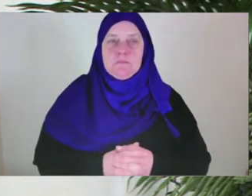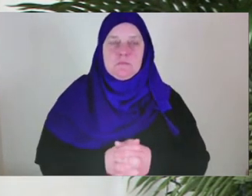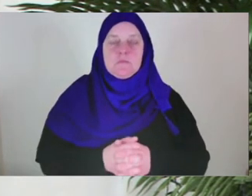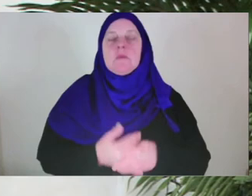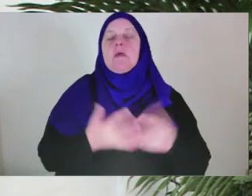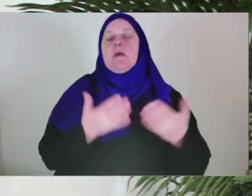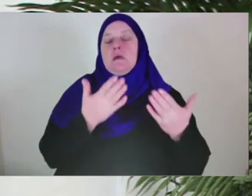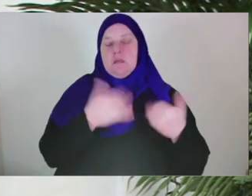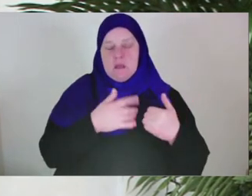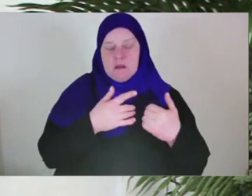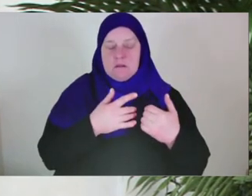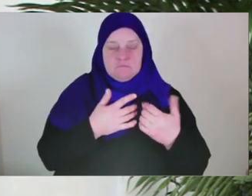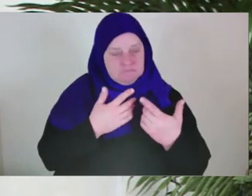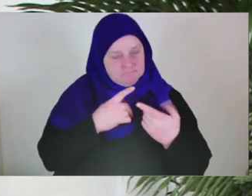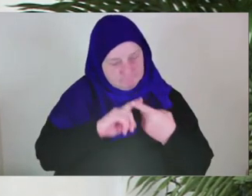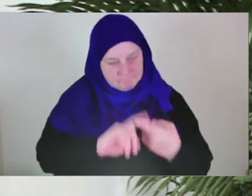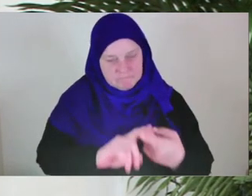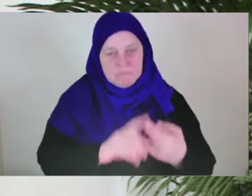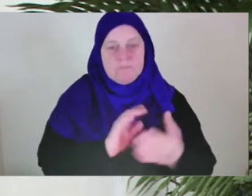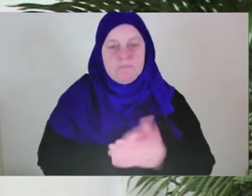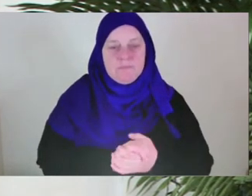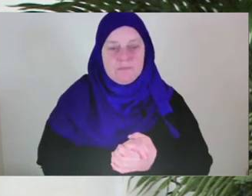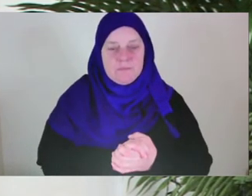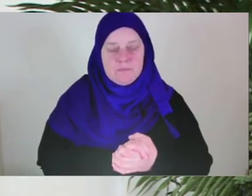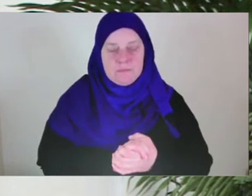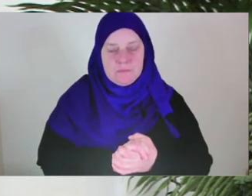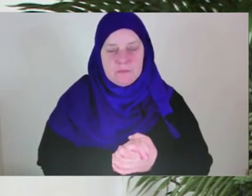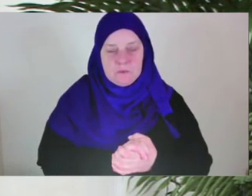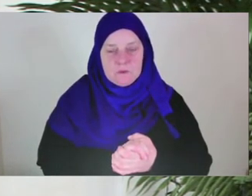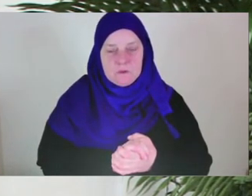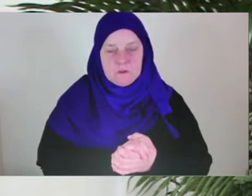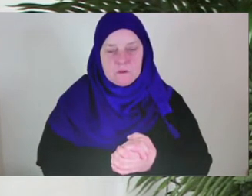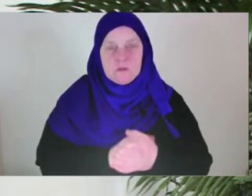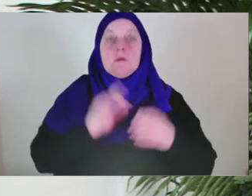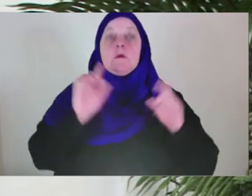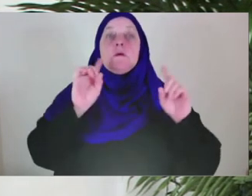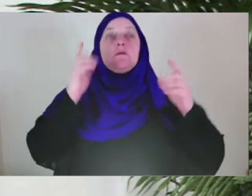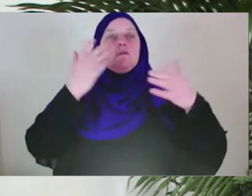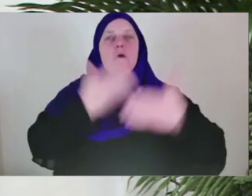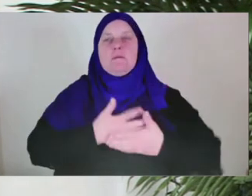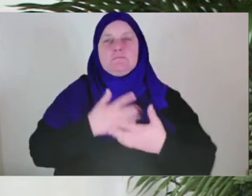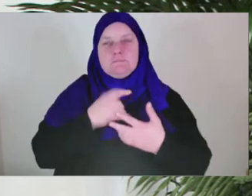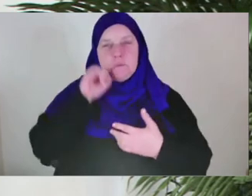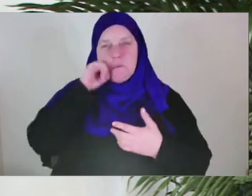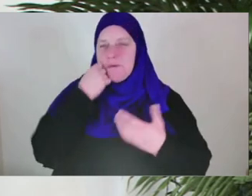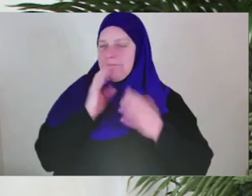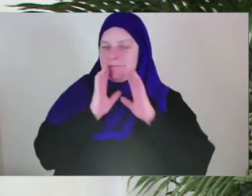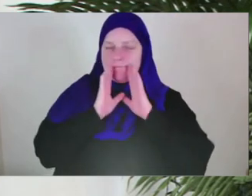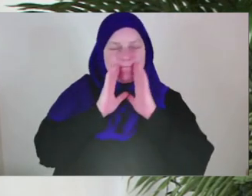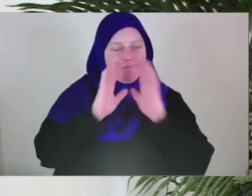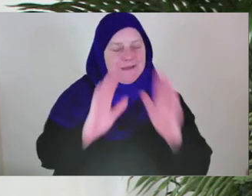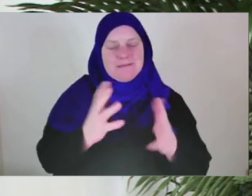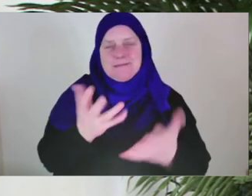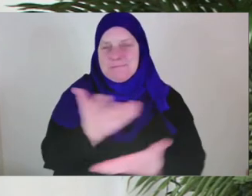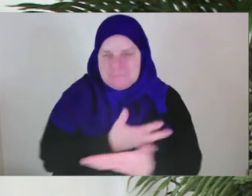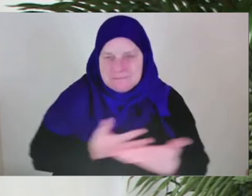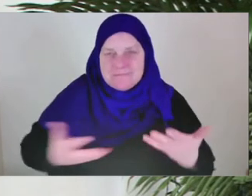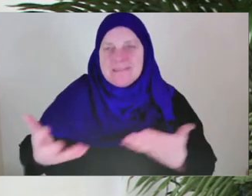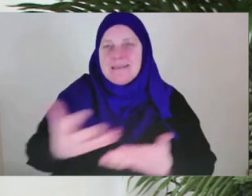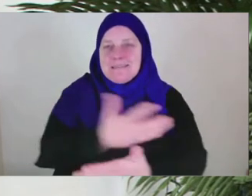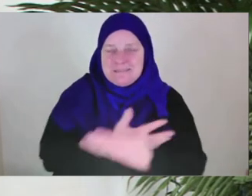of it. Tonight, we have a fantastic discussion with Sheikh Mohammed Mehdi and Sheikh Mansour Leghaei